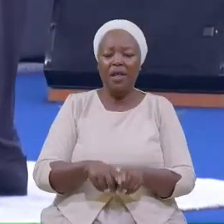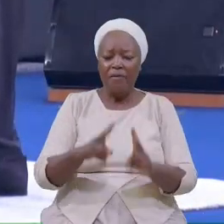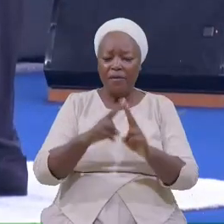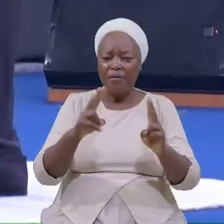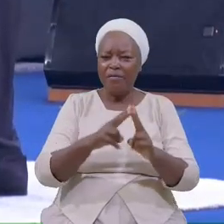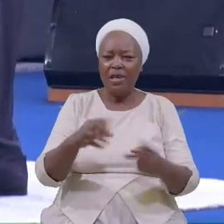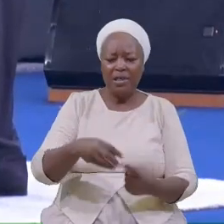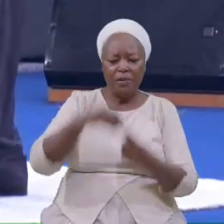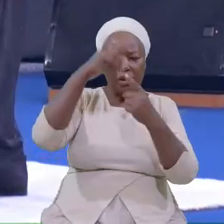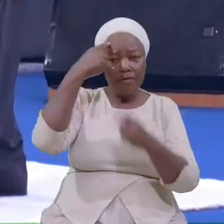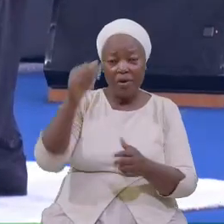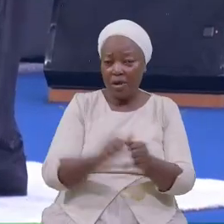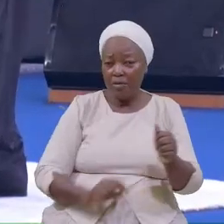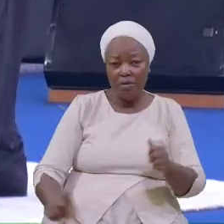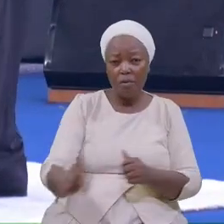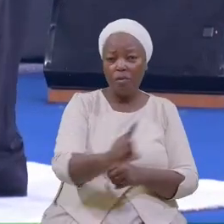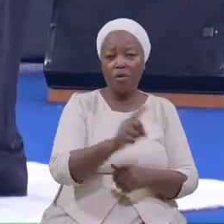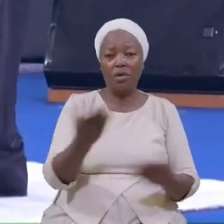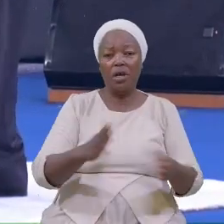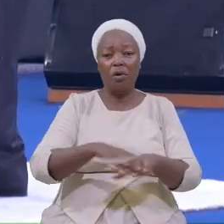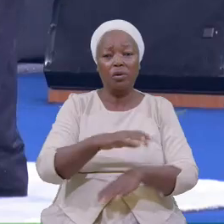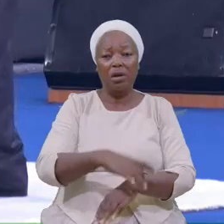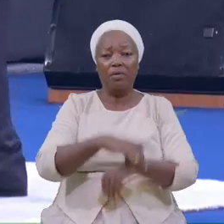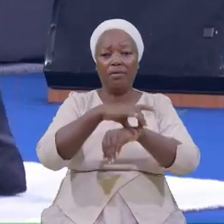for everyone on earth.